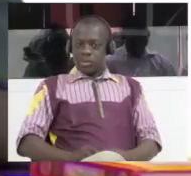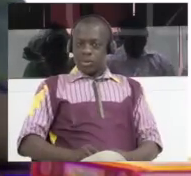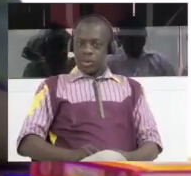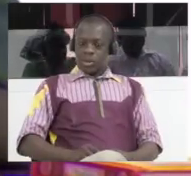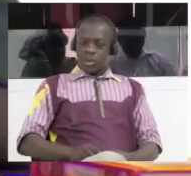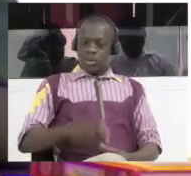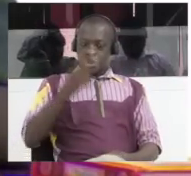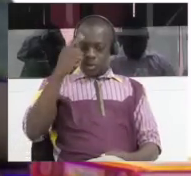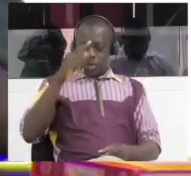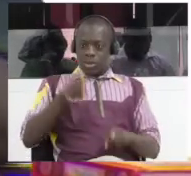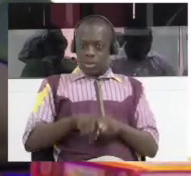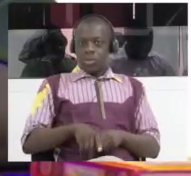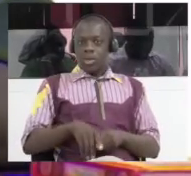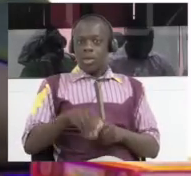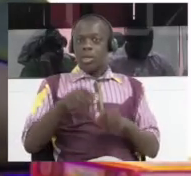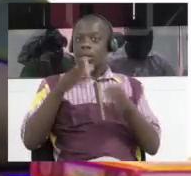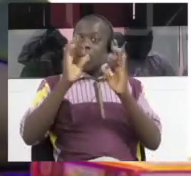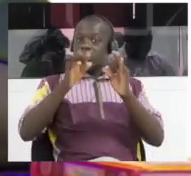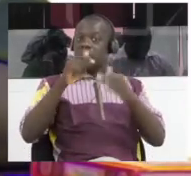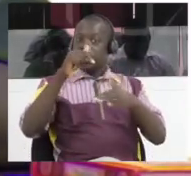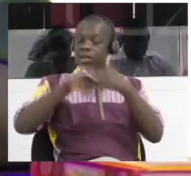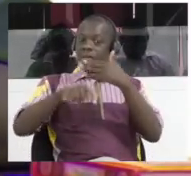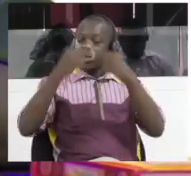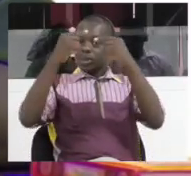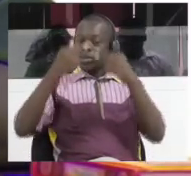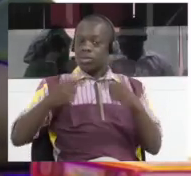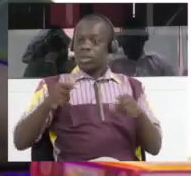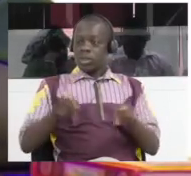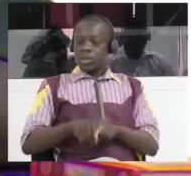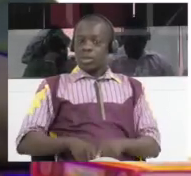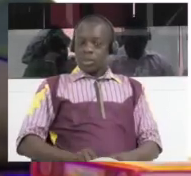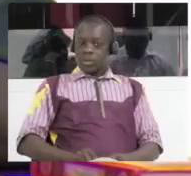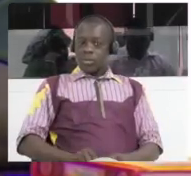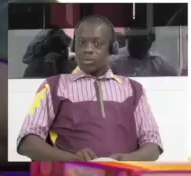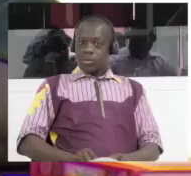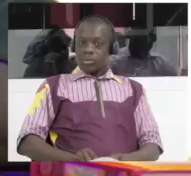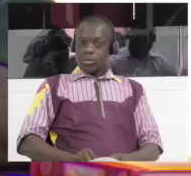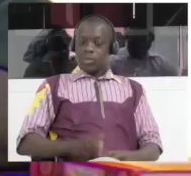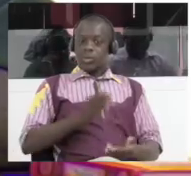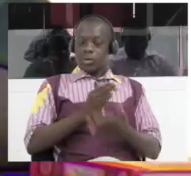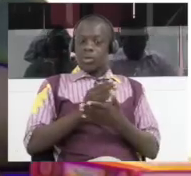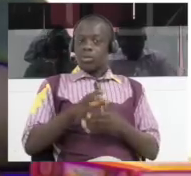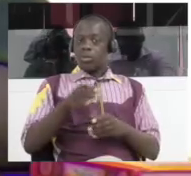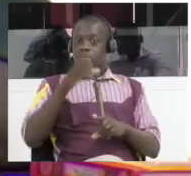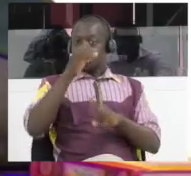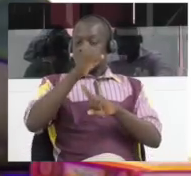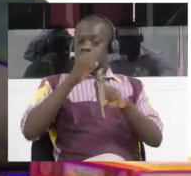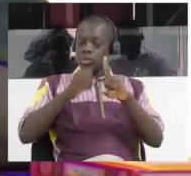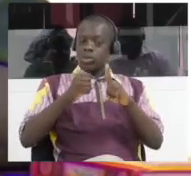I think, as I stated in my testimony, you know, this was, in our appreciation of the situation,